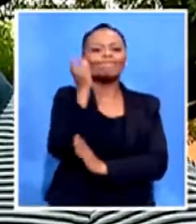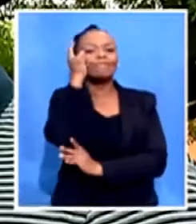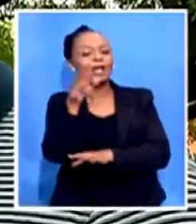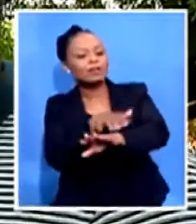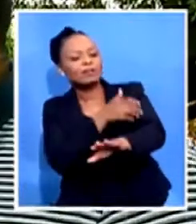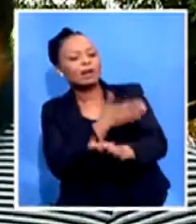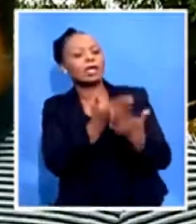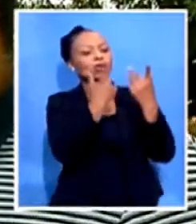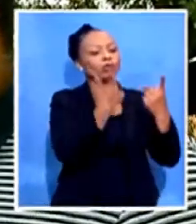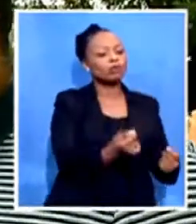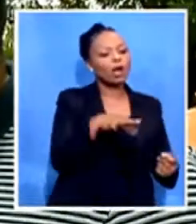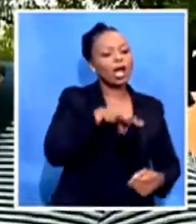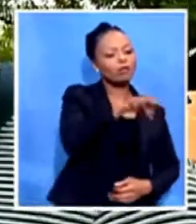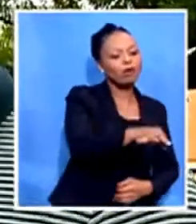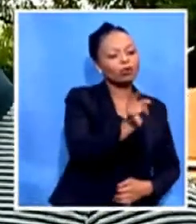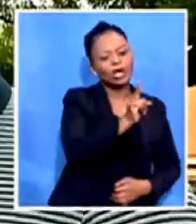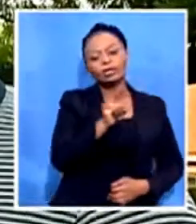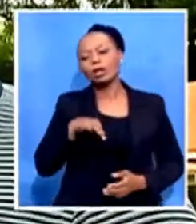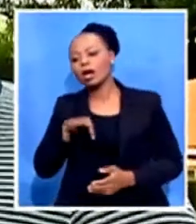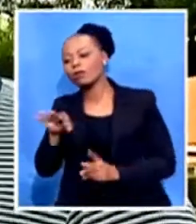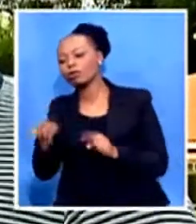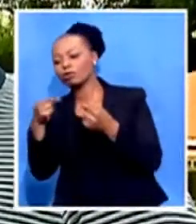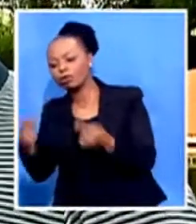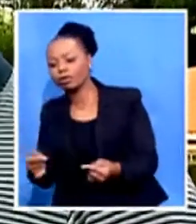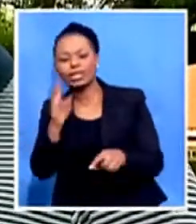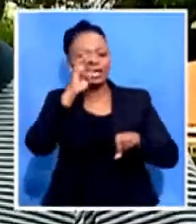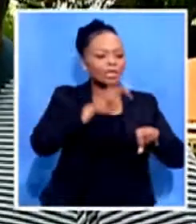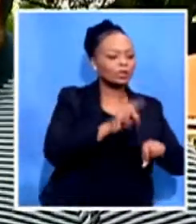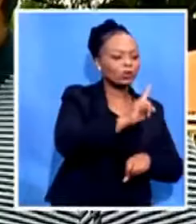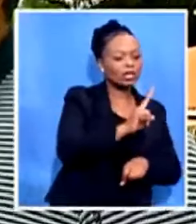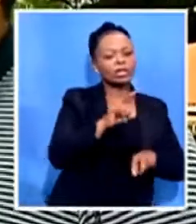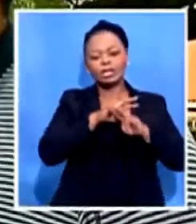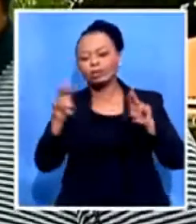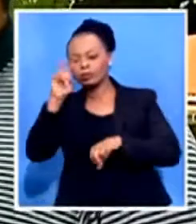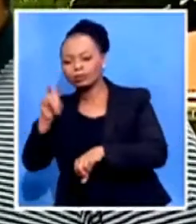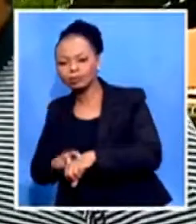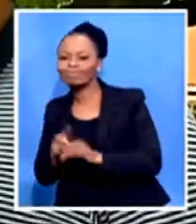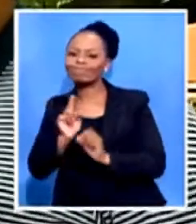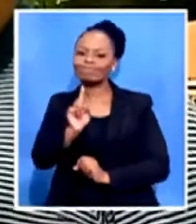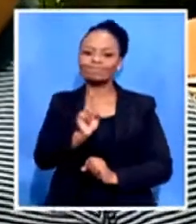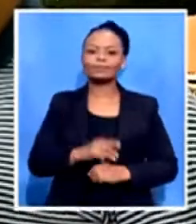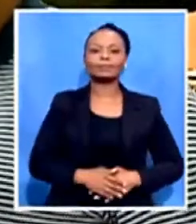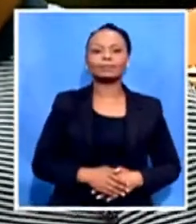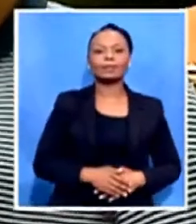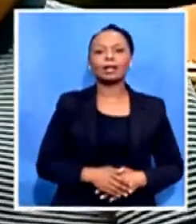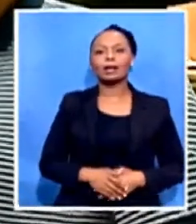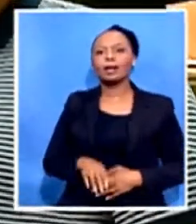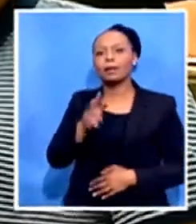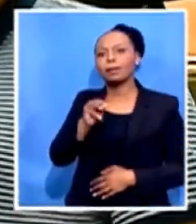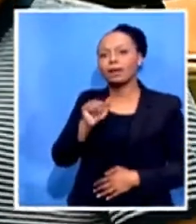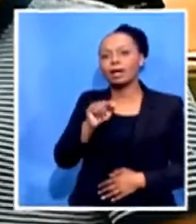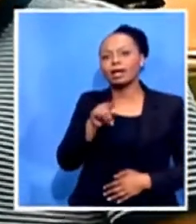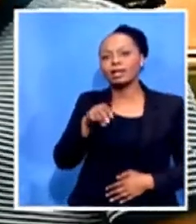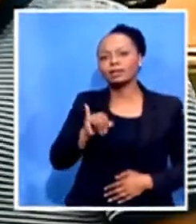not need. Okay. And one of the flagship projects, the Makhado Musina Economic Zone, talk to us about that. How far along are